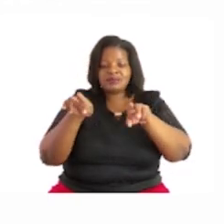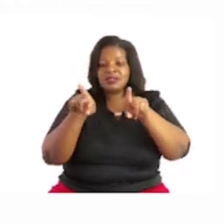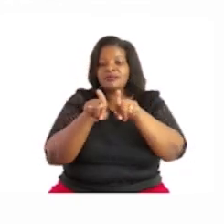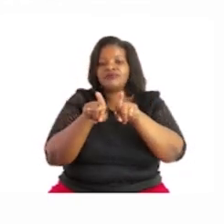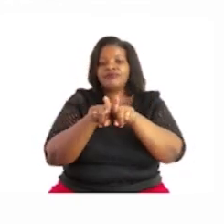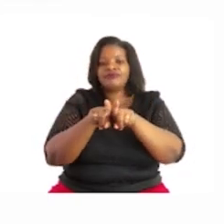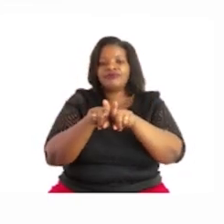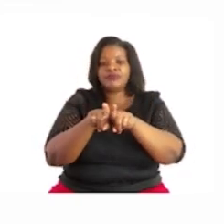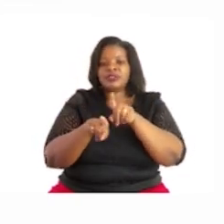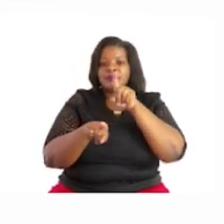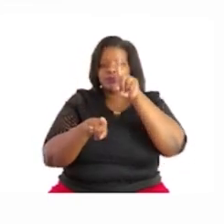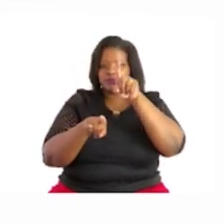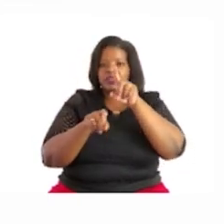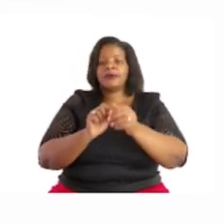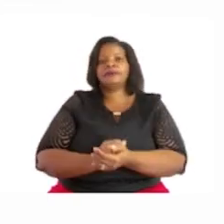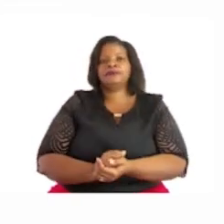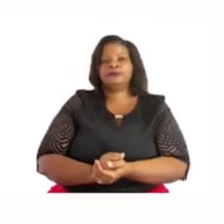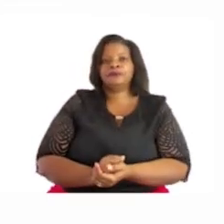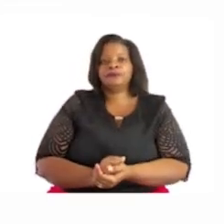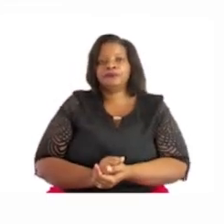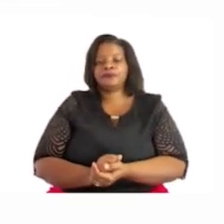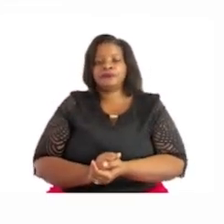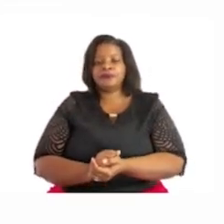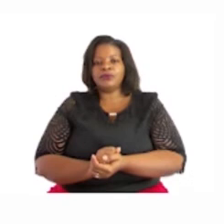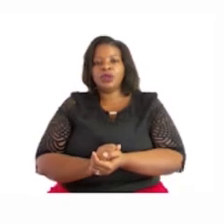The circles which are shaded indicate the number